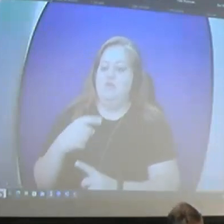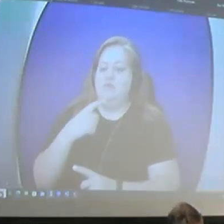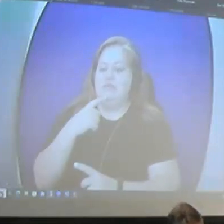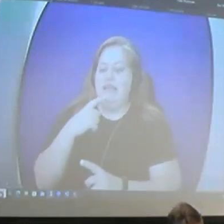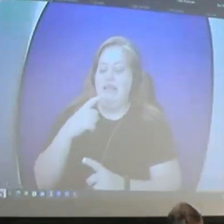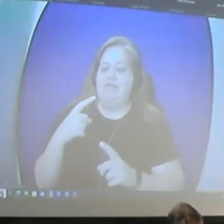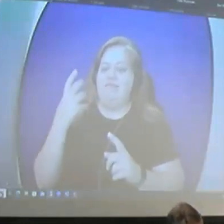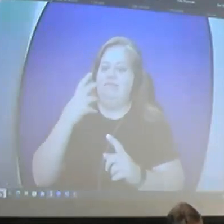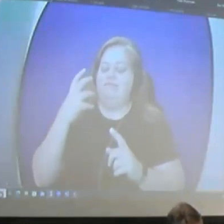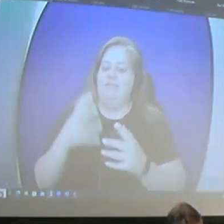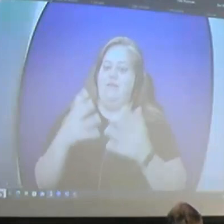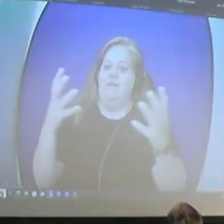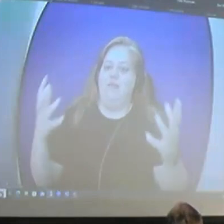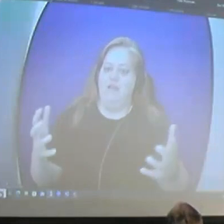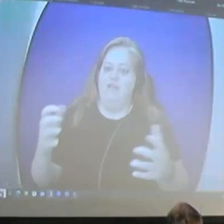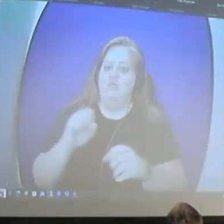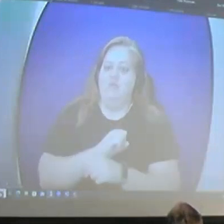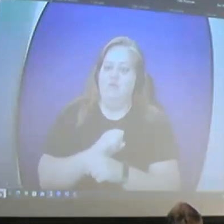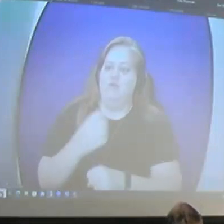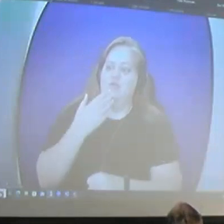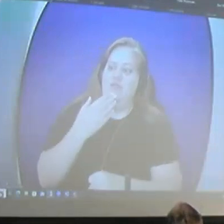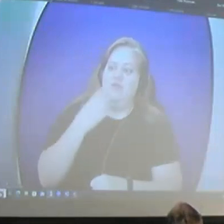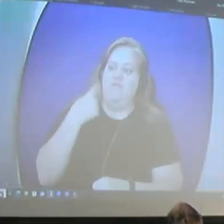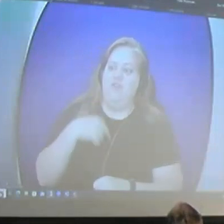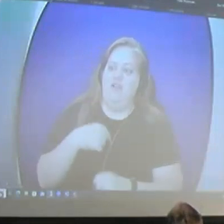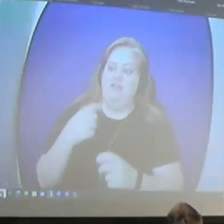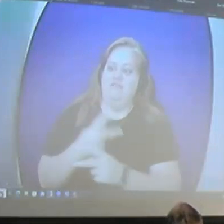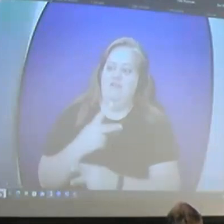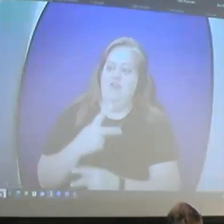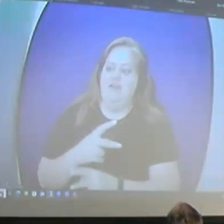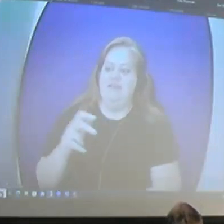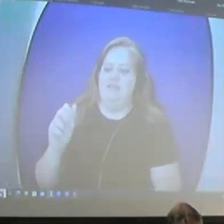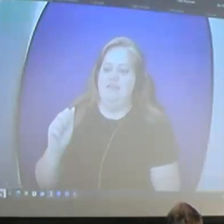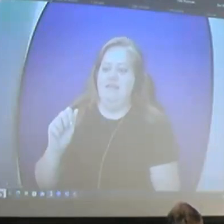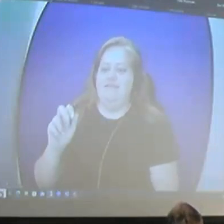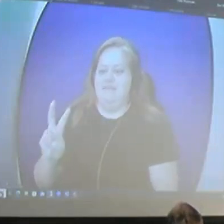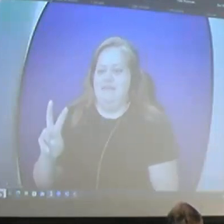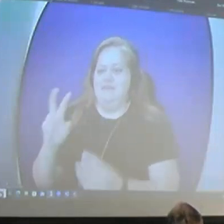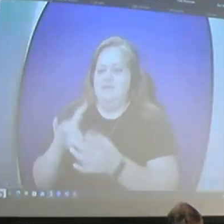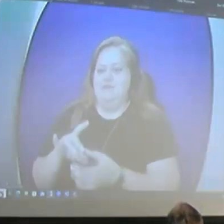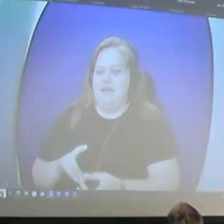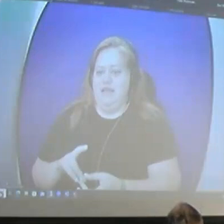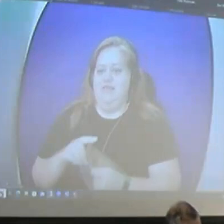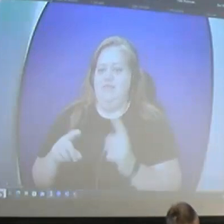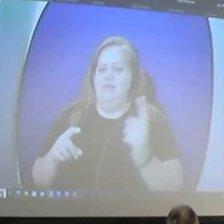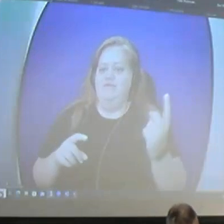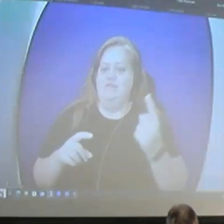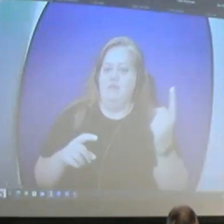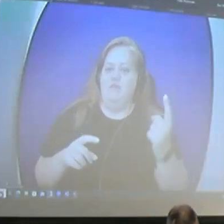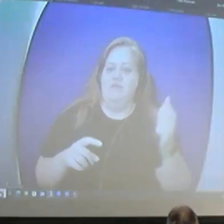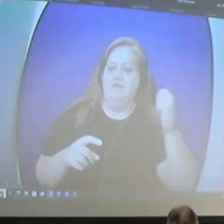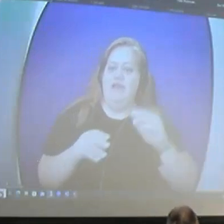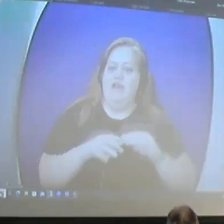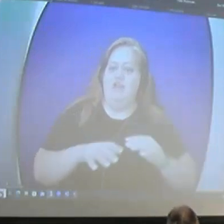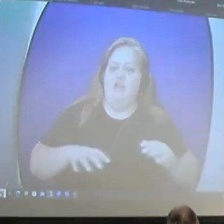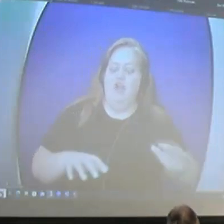that slideshow. Thanks for your indulgence in us figuring out the AV. But, to go from someone's essentially a backyard sinkhole to a